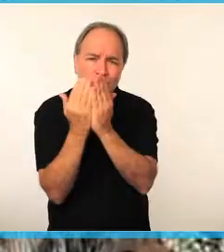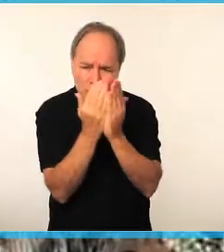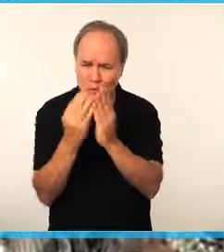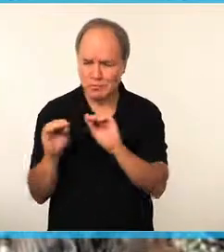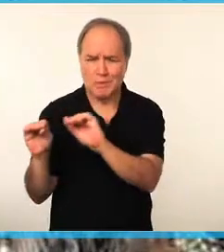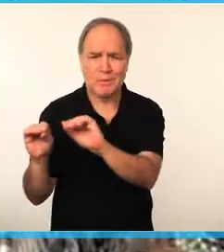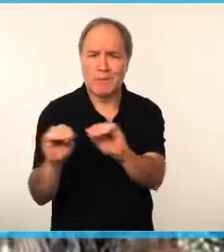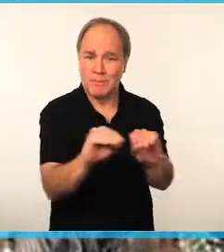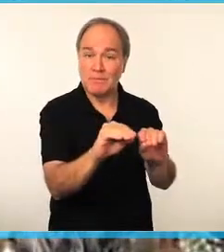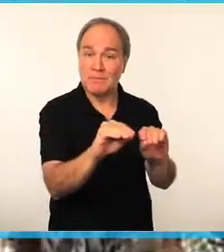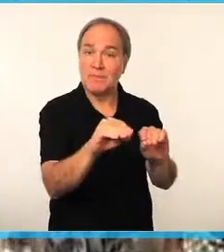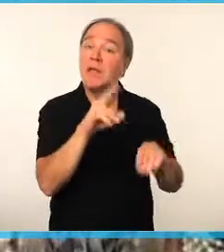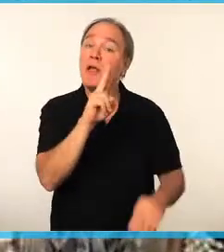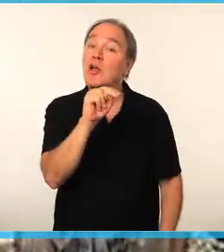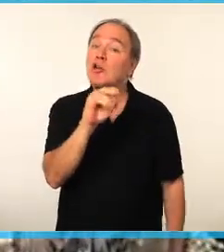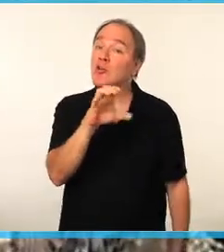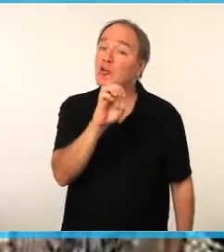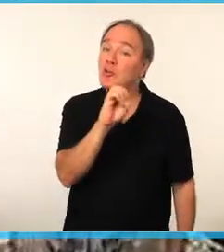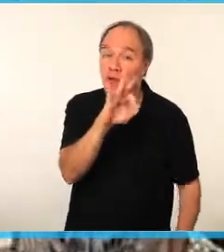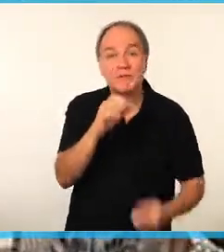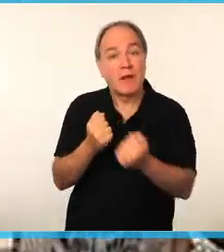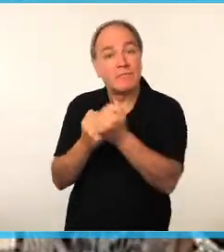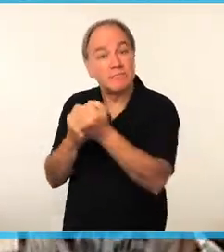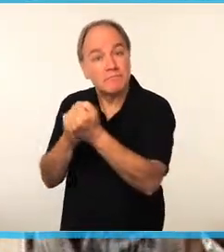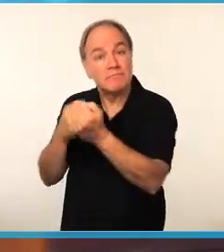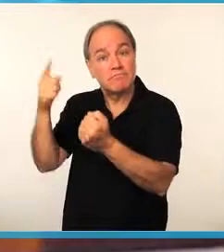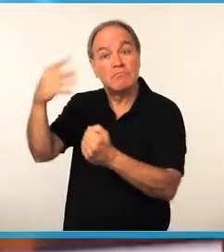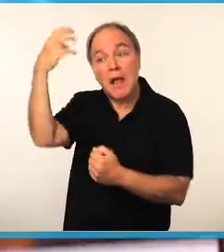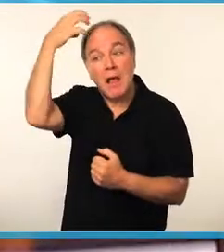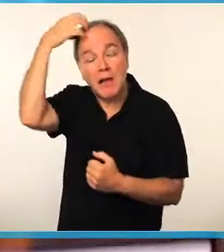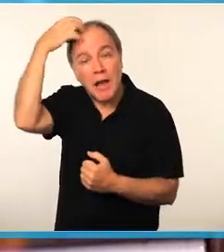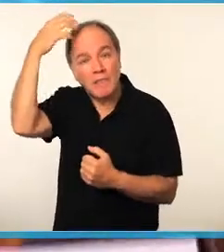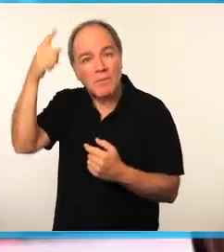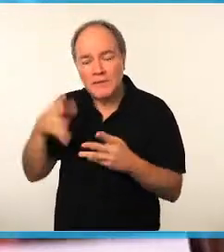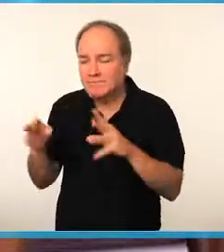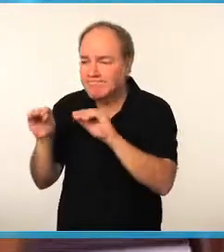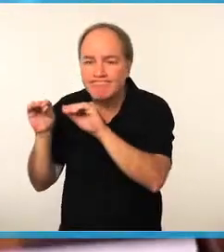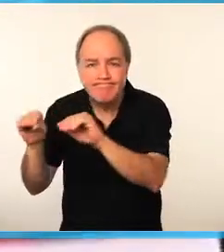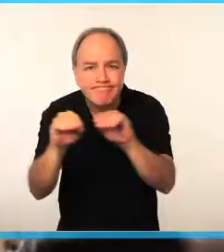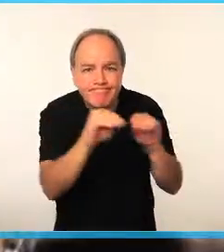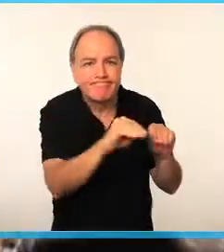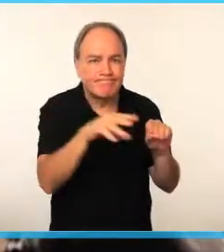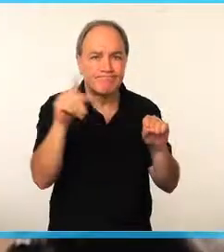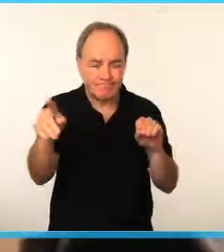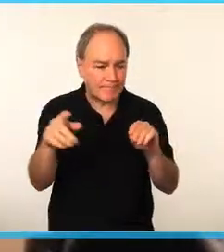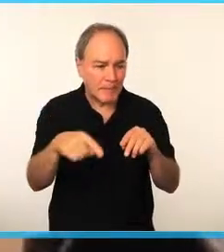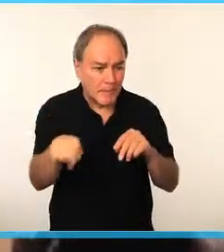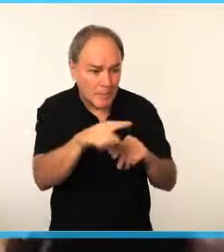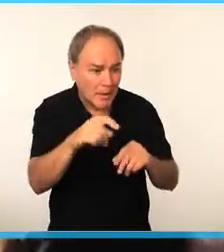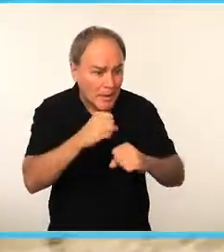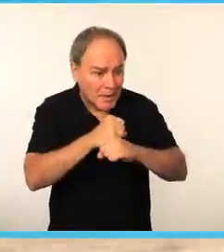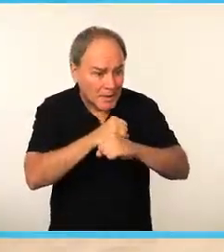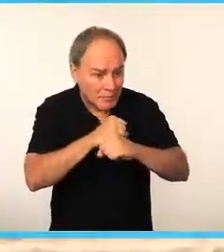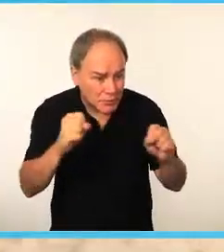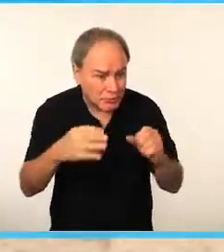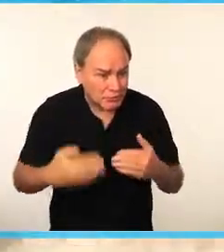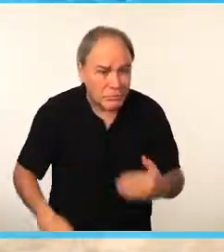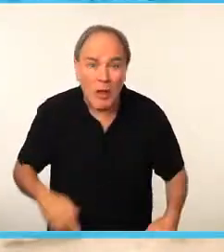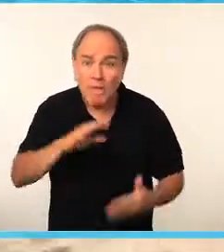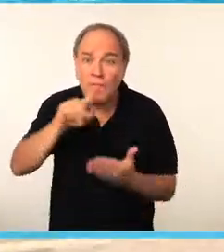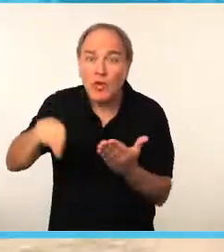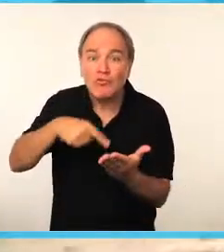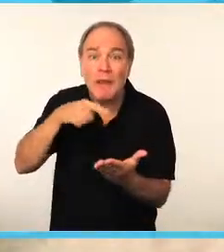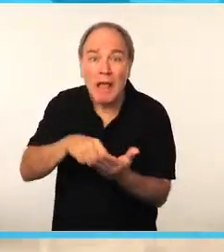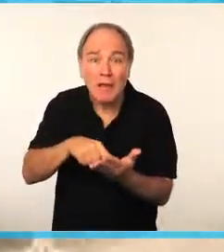UNICEF is also assisting the government and other organizations to provide capacity building and develop a victim assistance policy